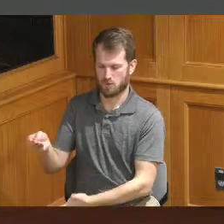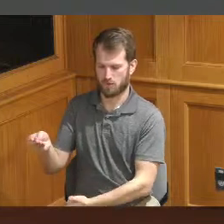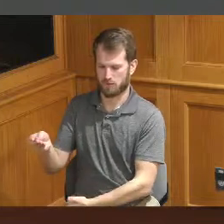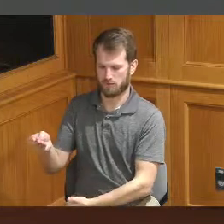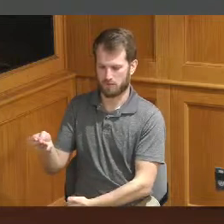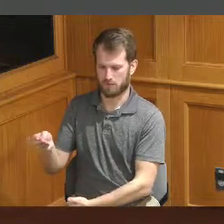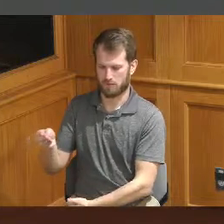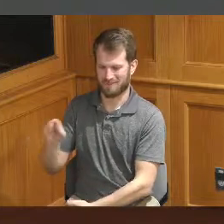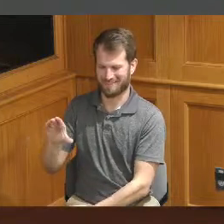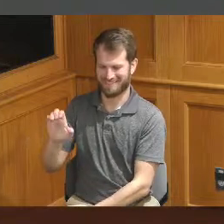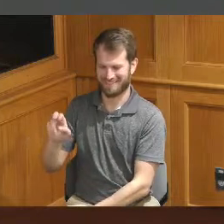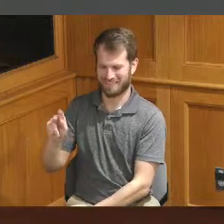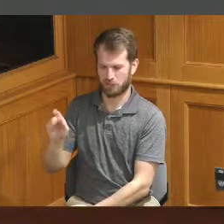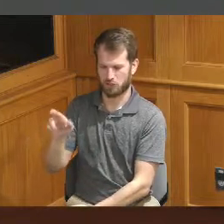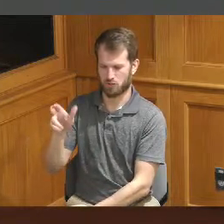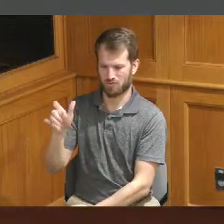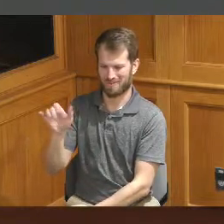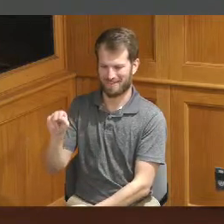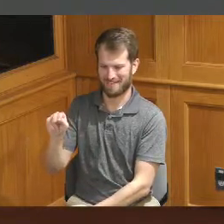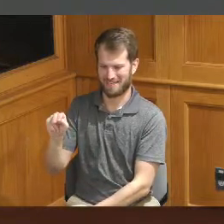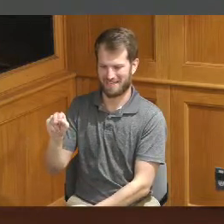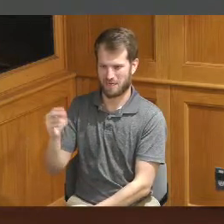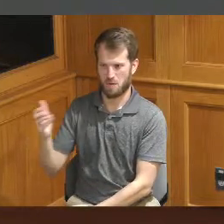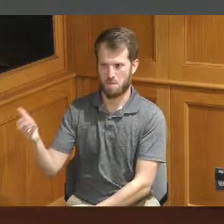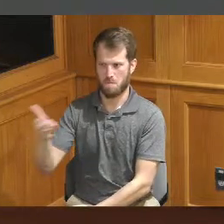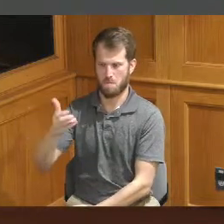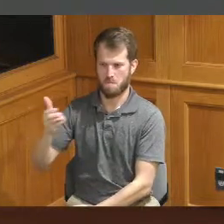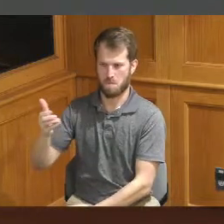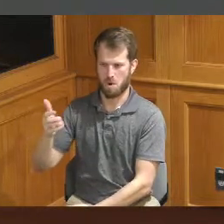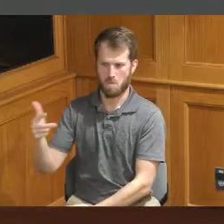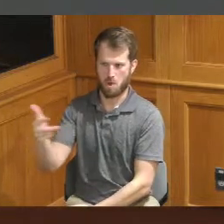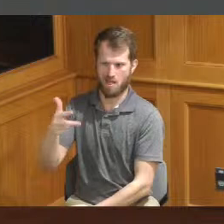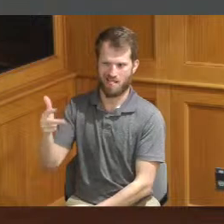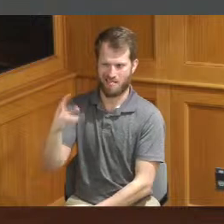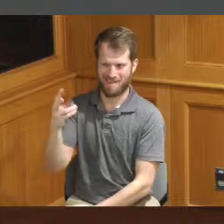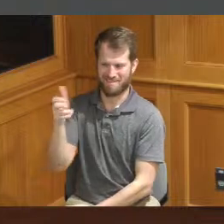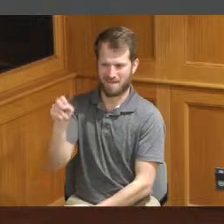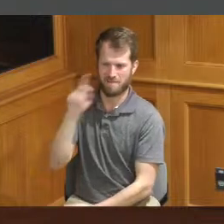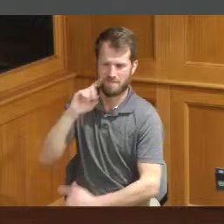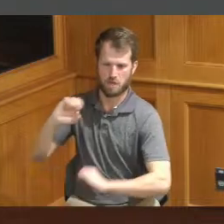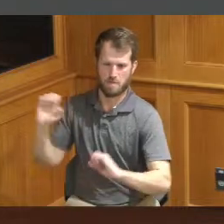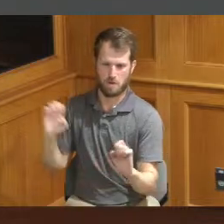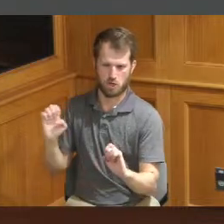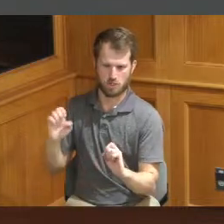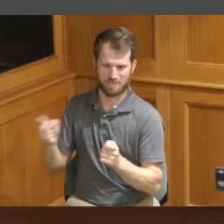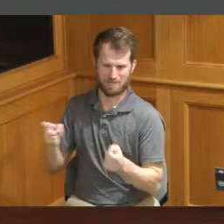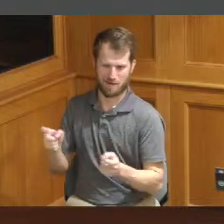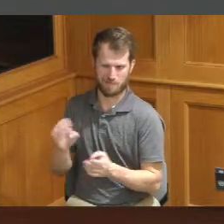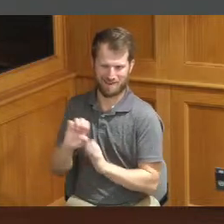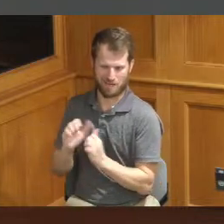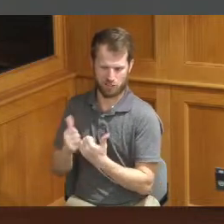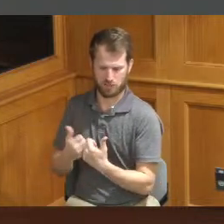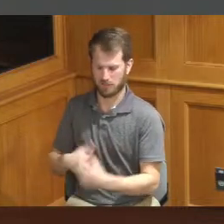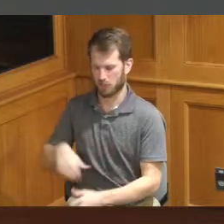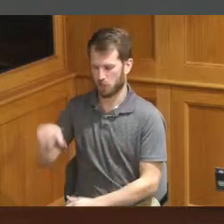a Centurion Mobile Command Center van on behalf of the Emergency Management Agency,